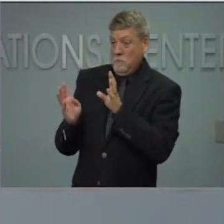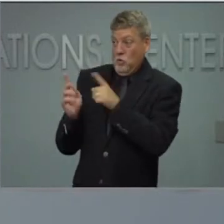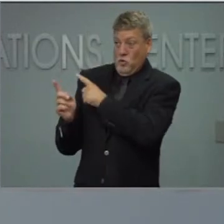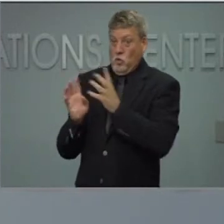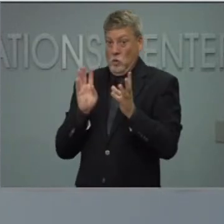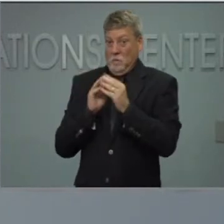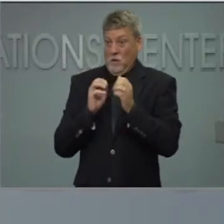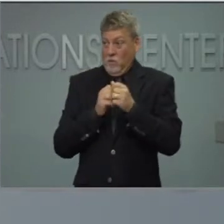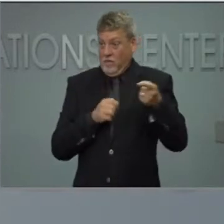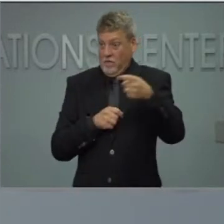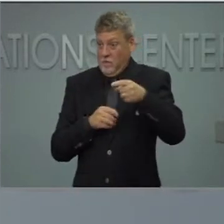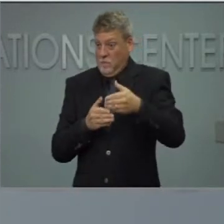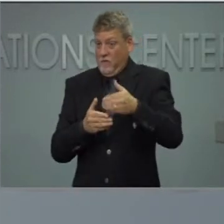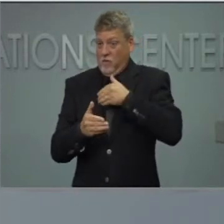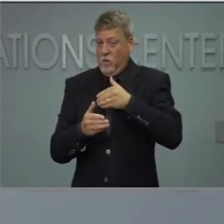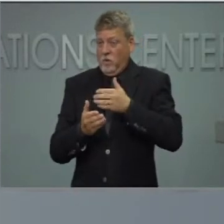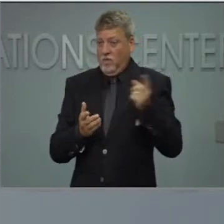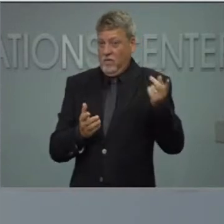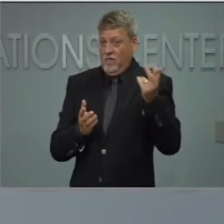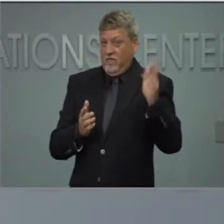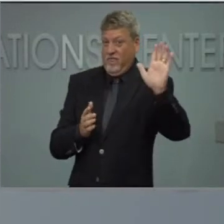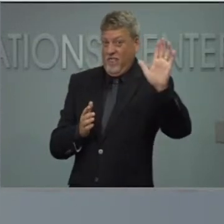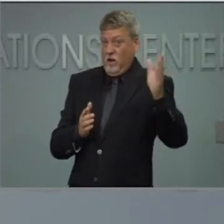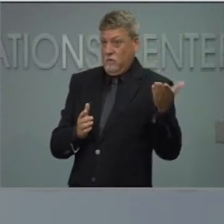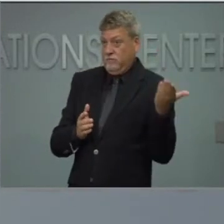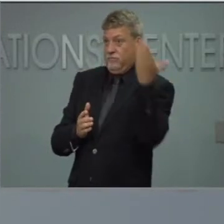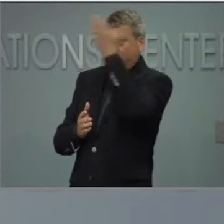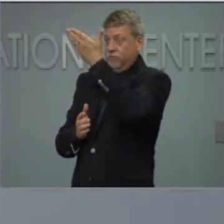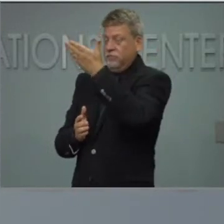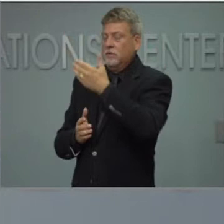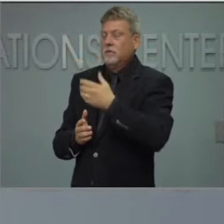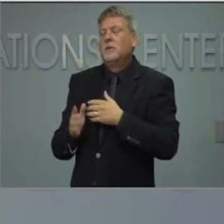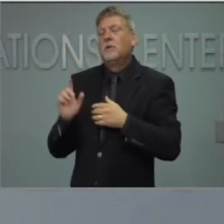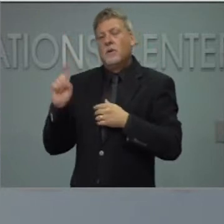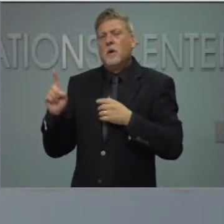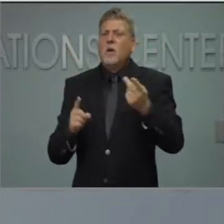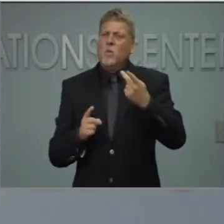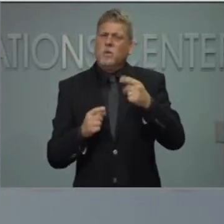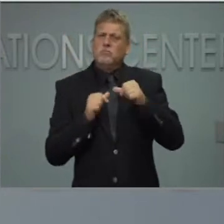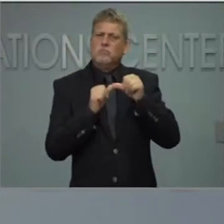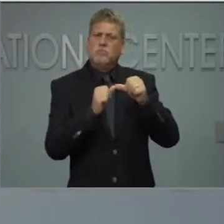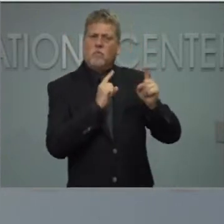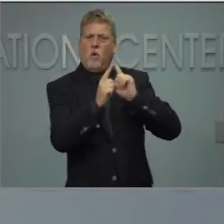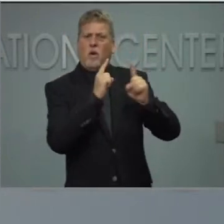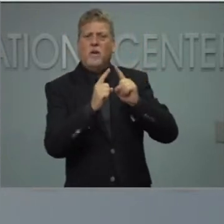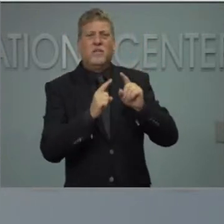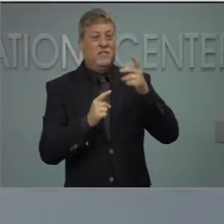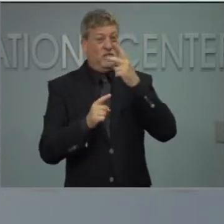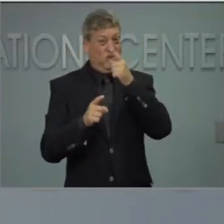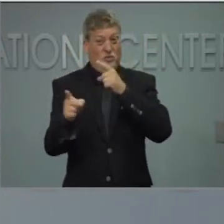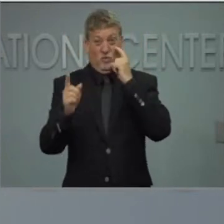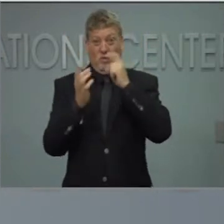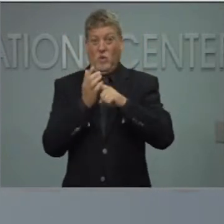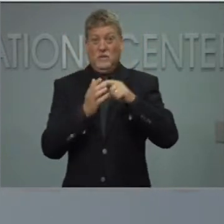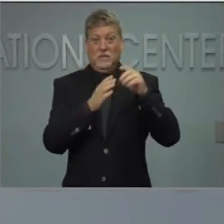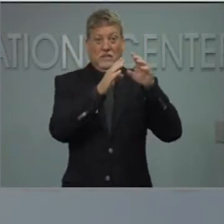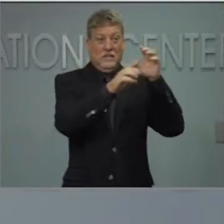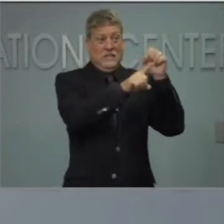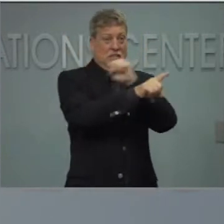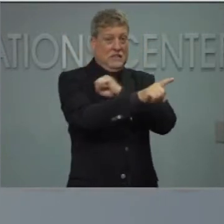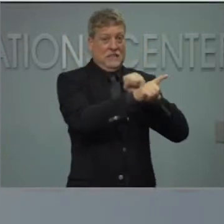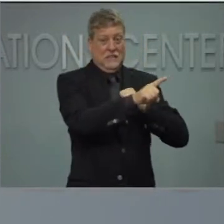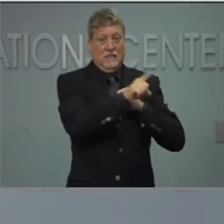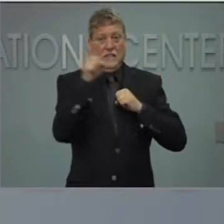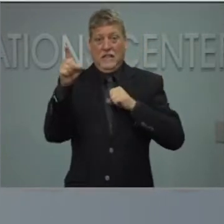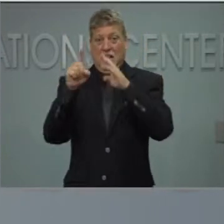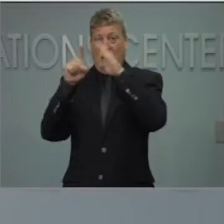been talking, and you've got the Senate and the House have very different budgets and very different ideas and a